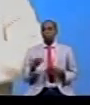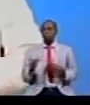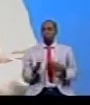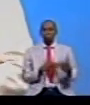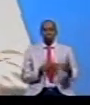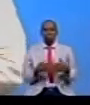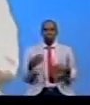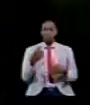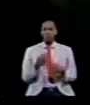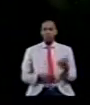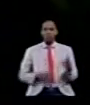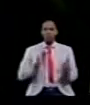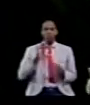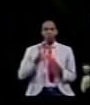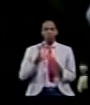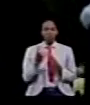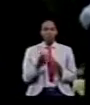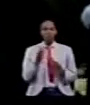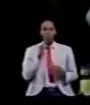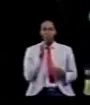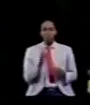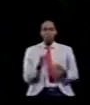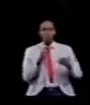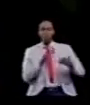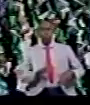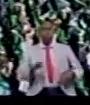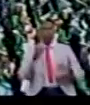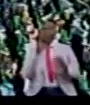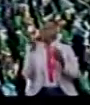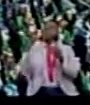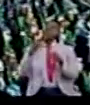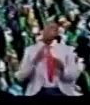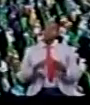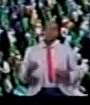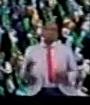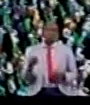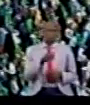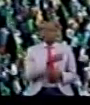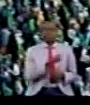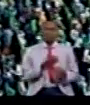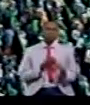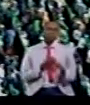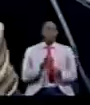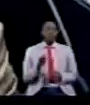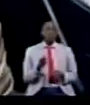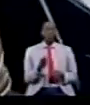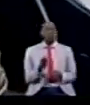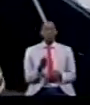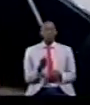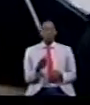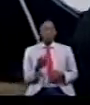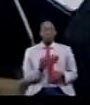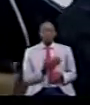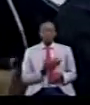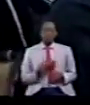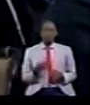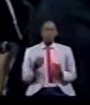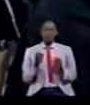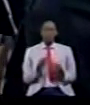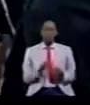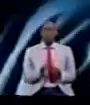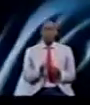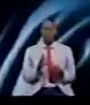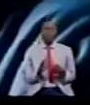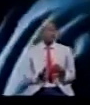now. Now, there is another aspect of this storm we are going to pray about. Please, and I want you